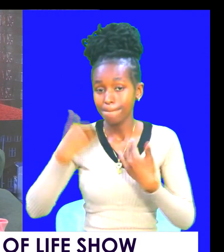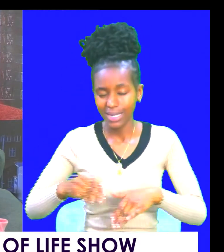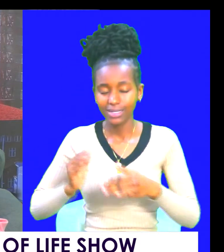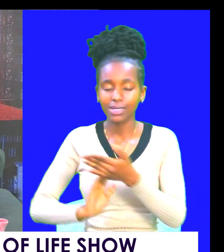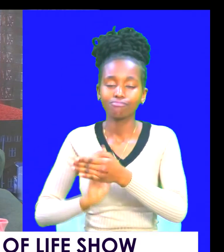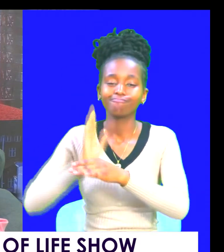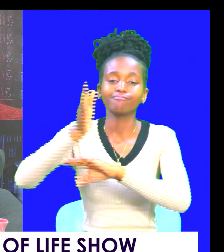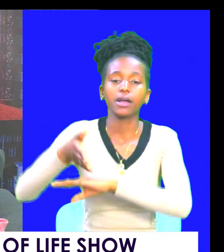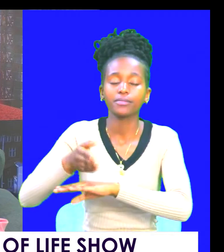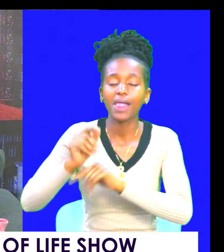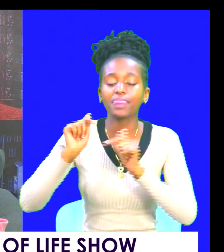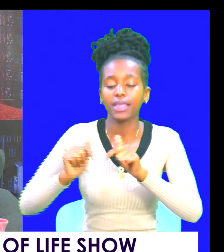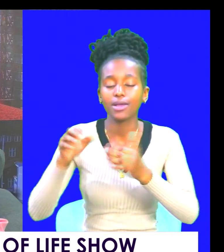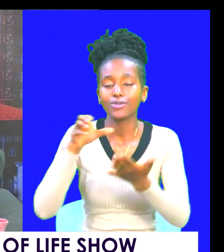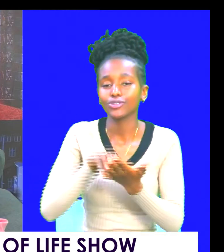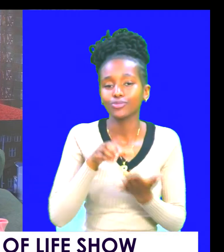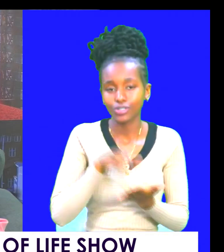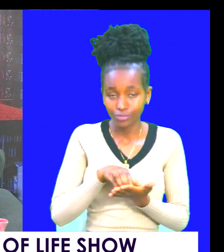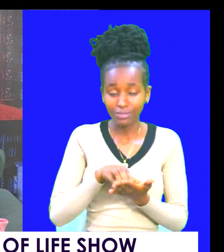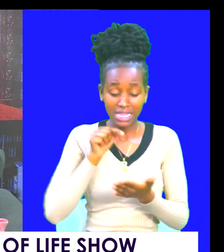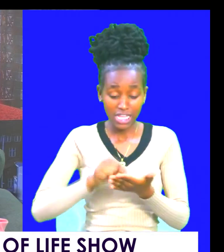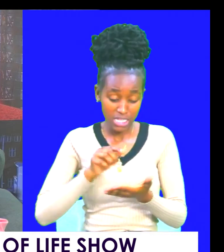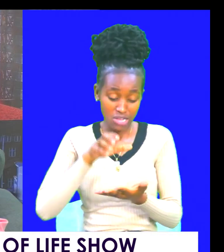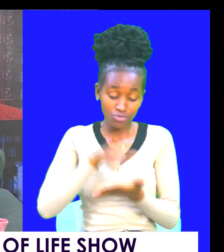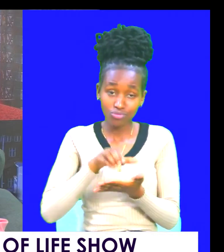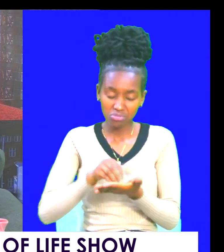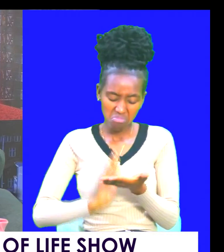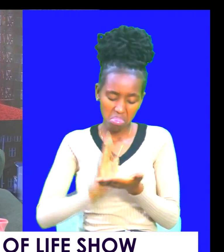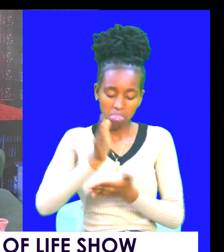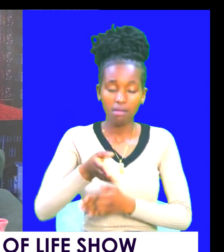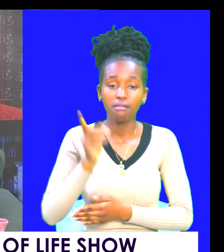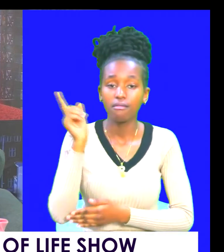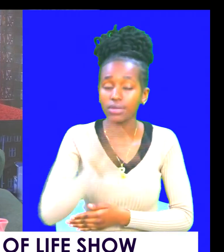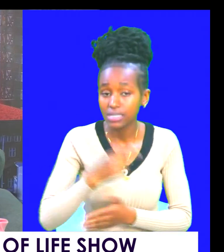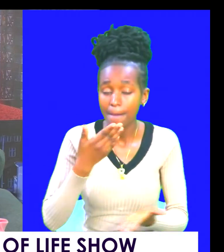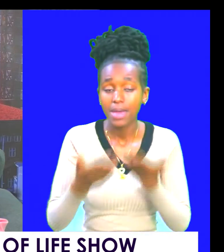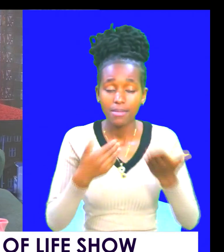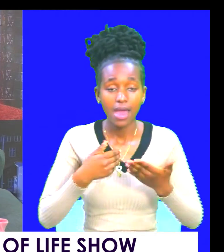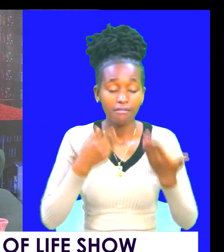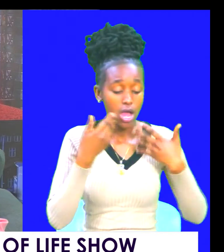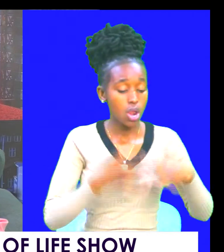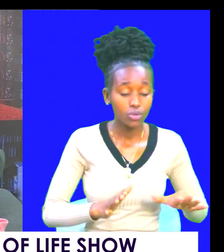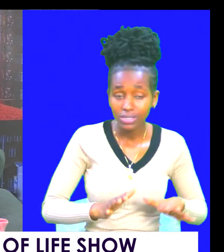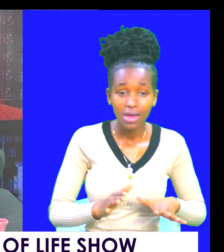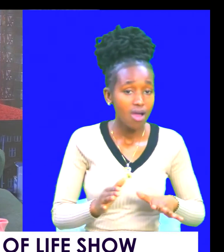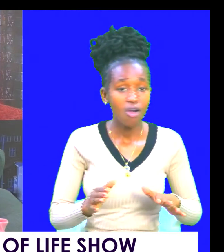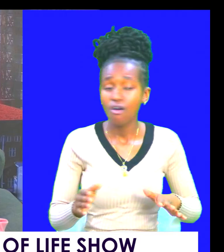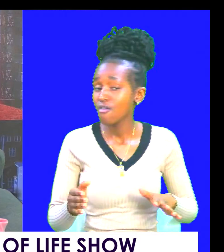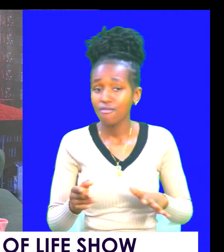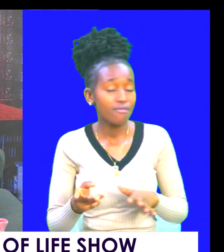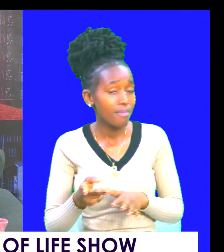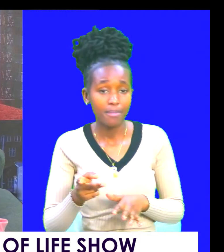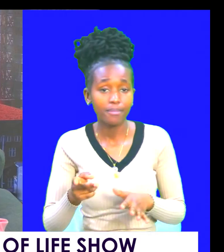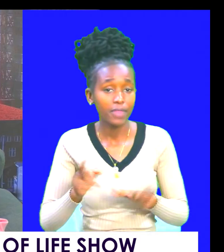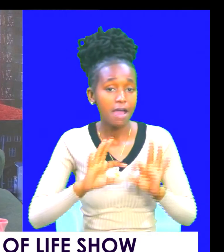surely will come out of this. Probably you have experienced a loss of some kind,